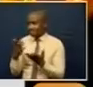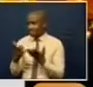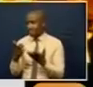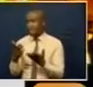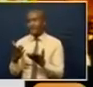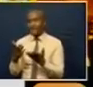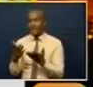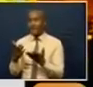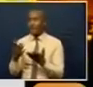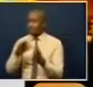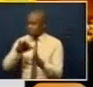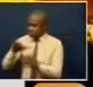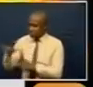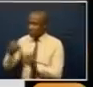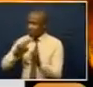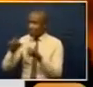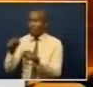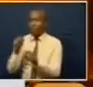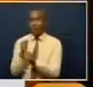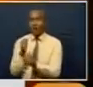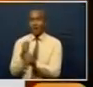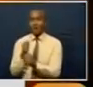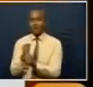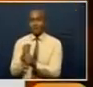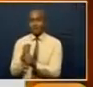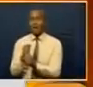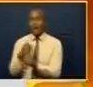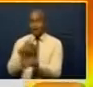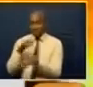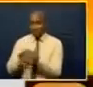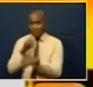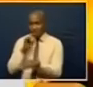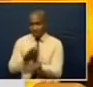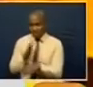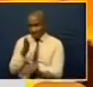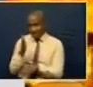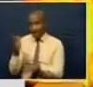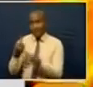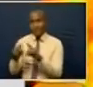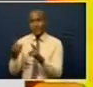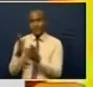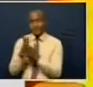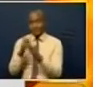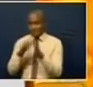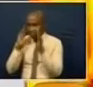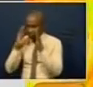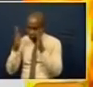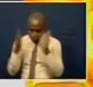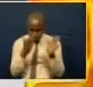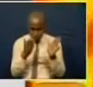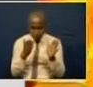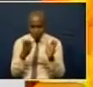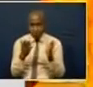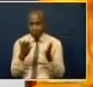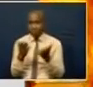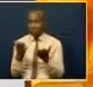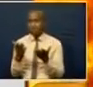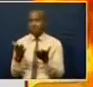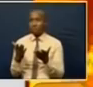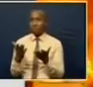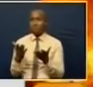work. Yeah. They're good men and women, but sometimes they might get distracted. Yeah. By the spoils, you know, this plot,